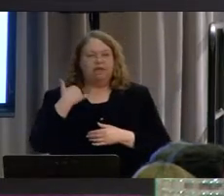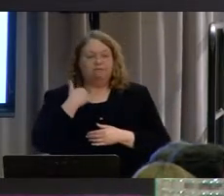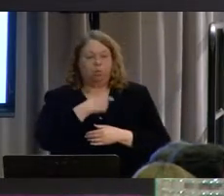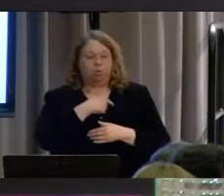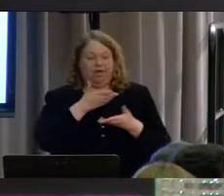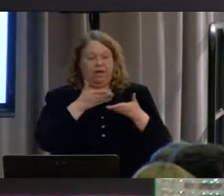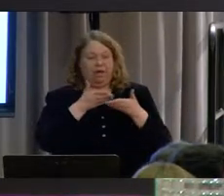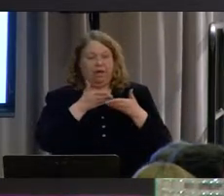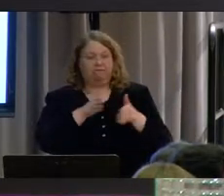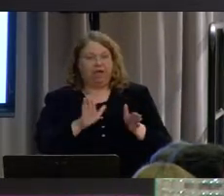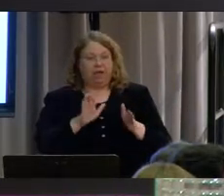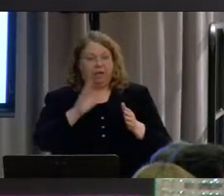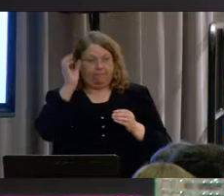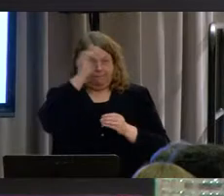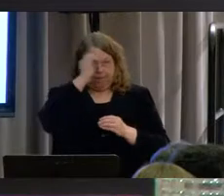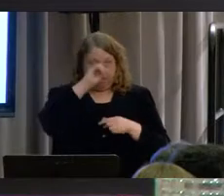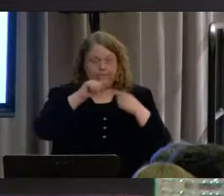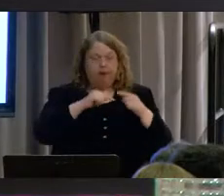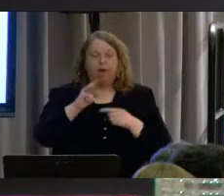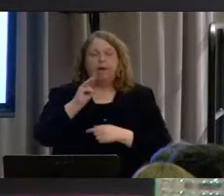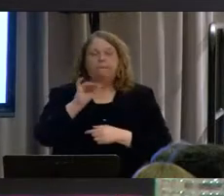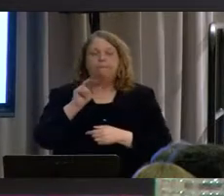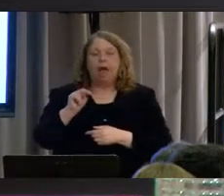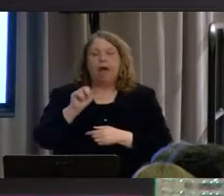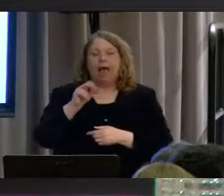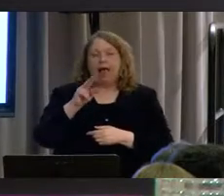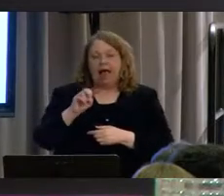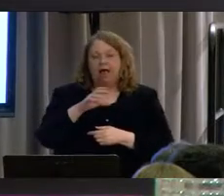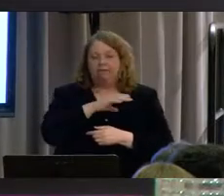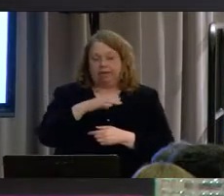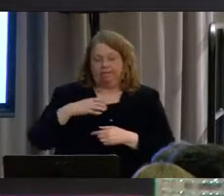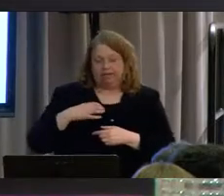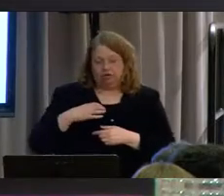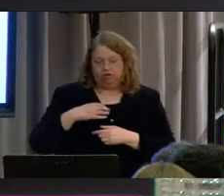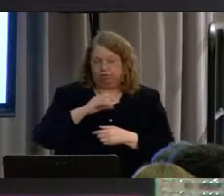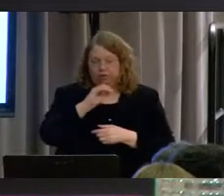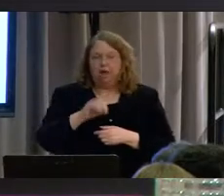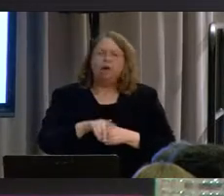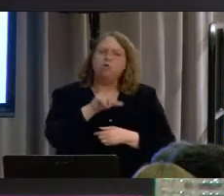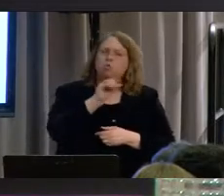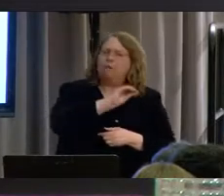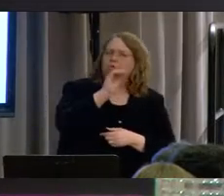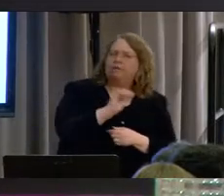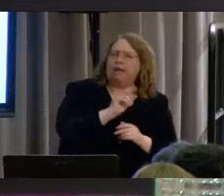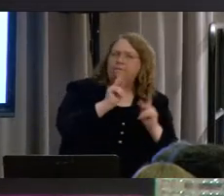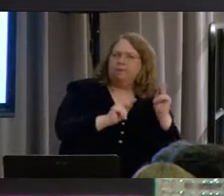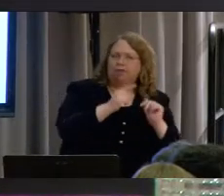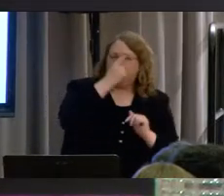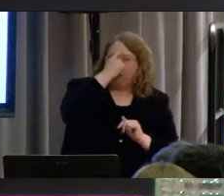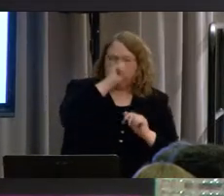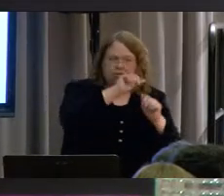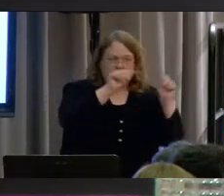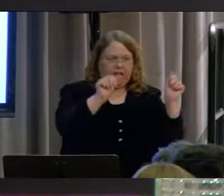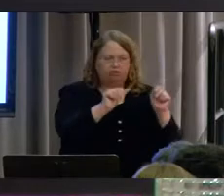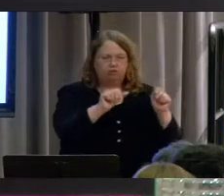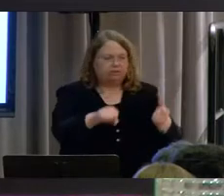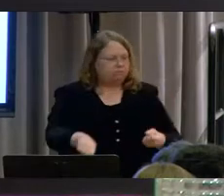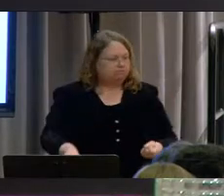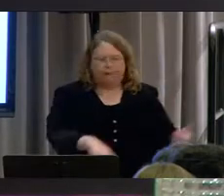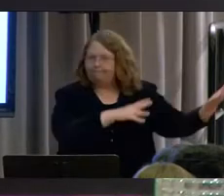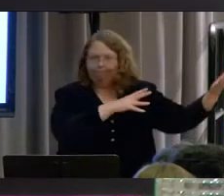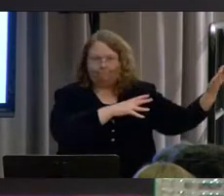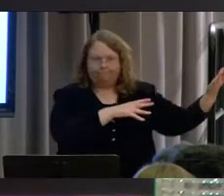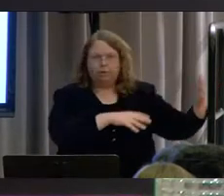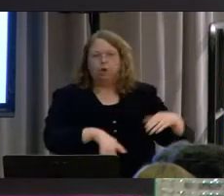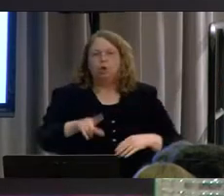divide the opinion on the Monument Avenue Commission into percentiles, about 20% of people thought the statues had to go. About